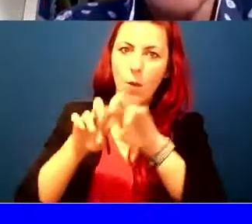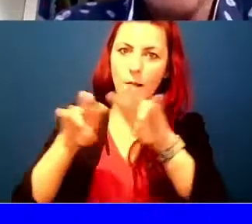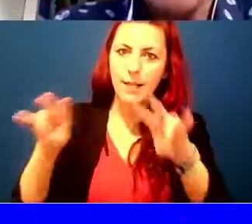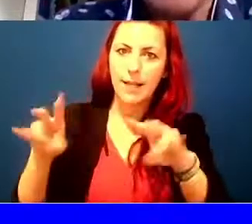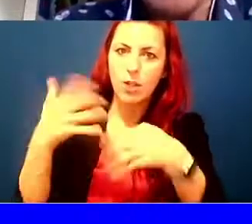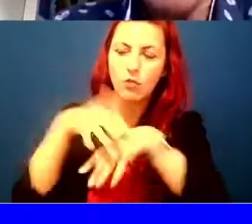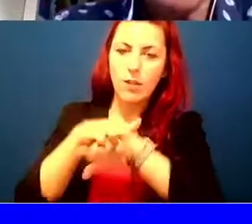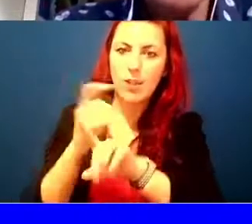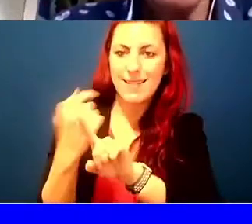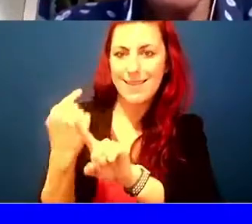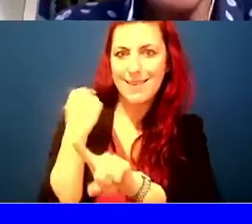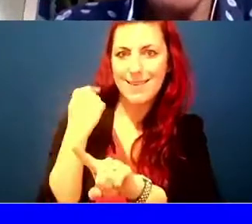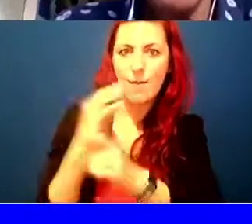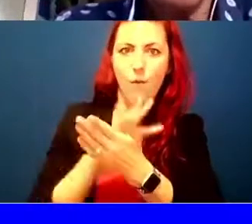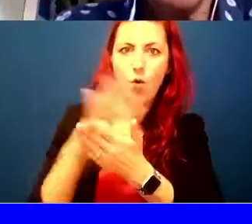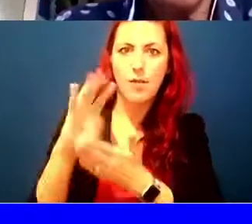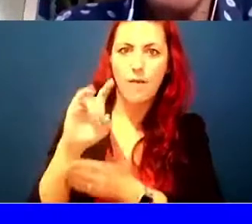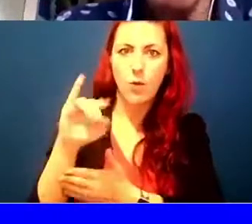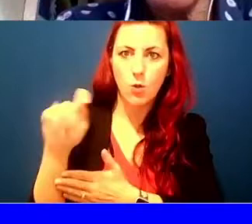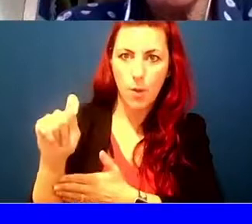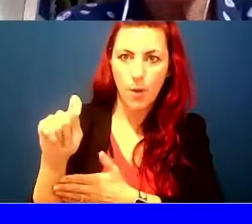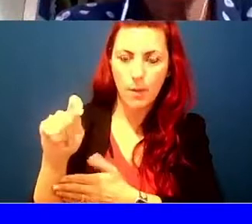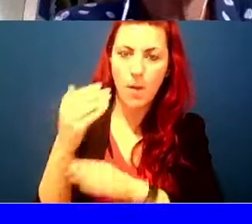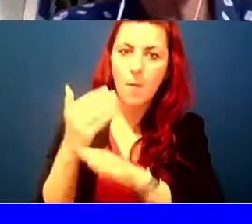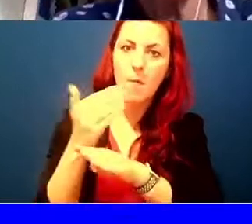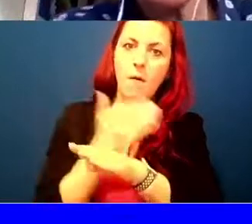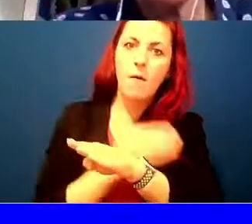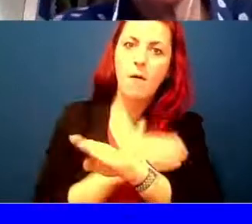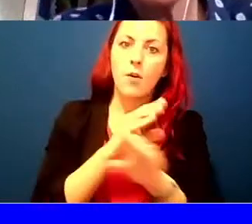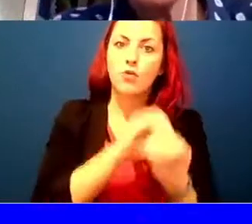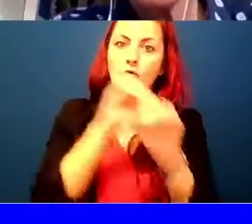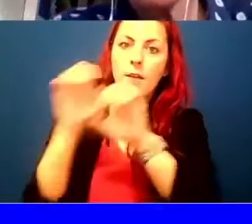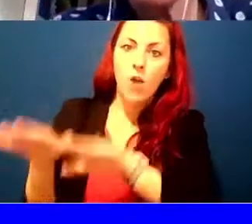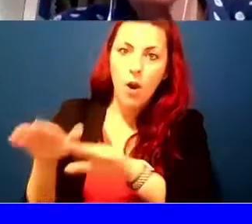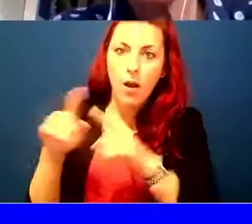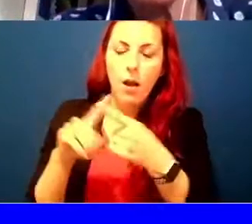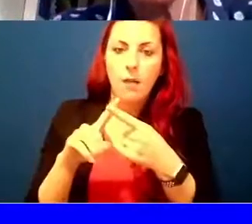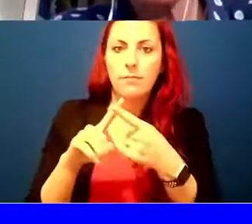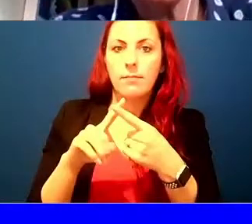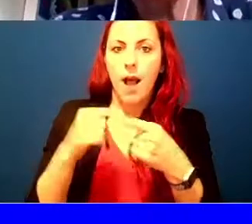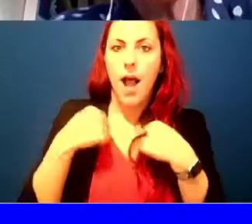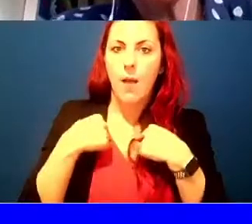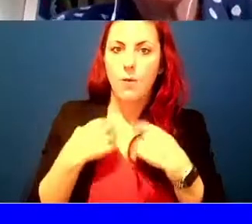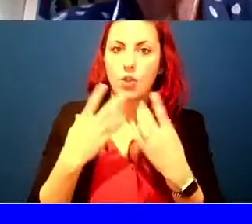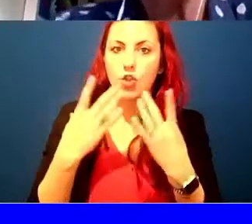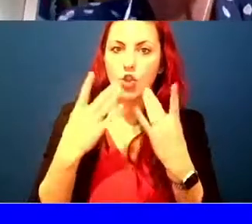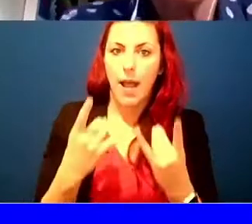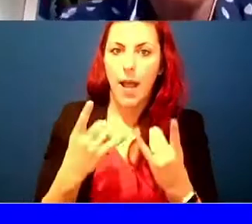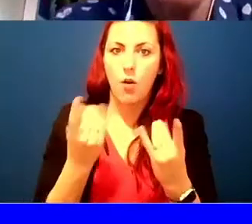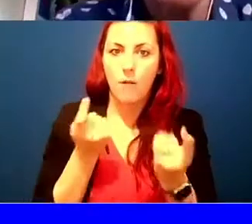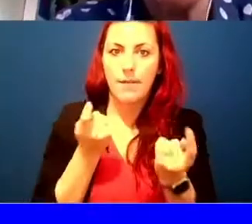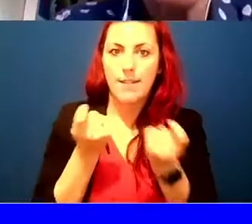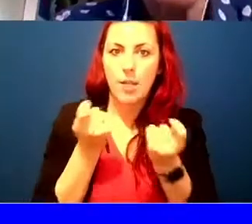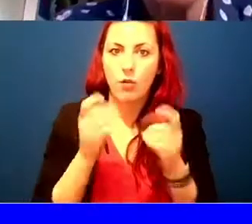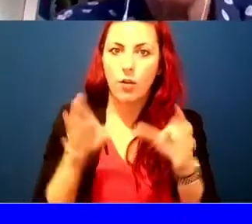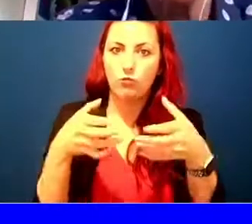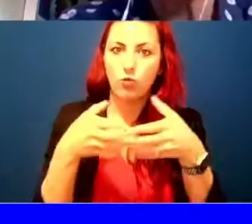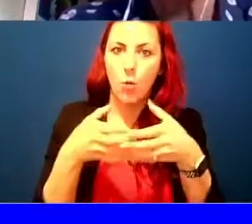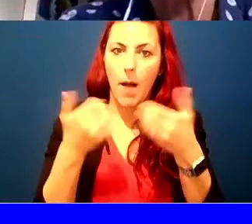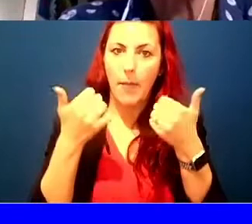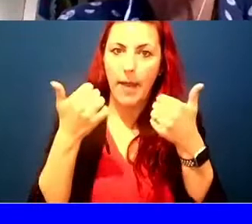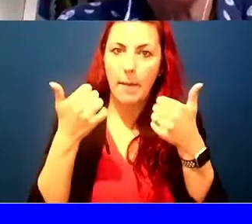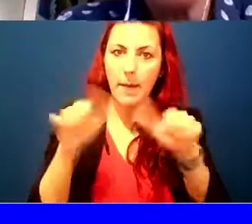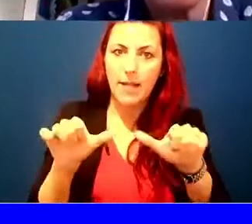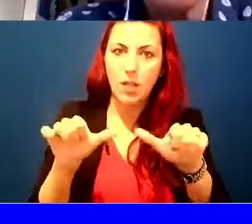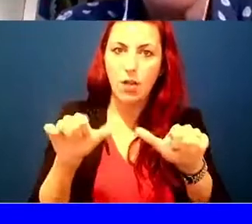October. Prior to the transfer of responsibilities, I was chair of the steering group on the implementation of the Decision Making